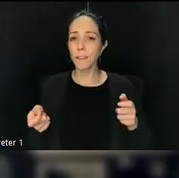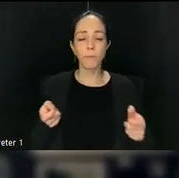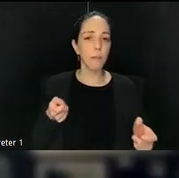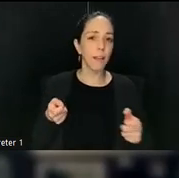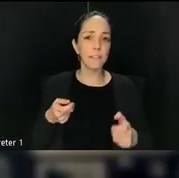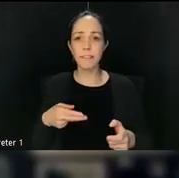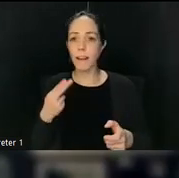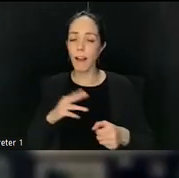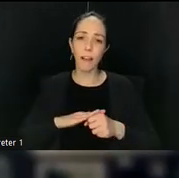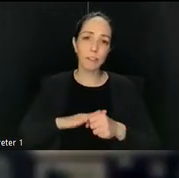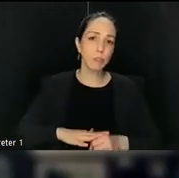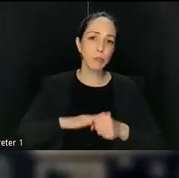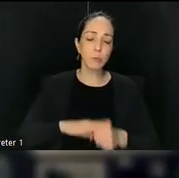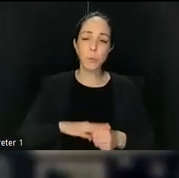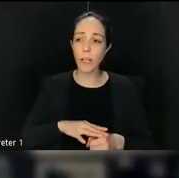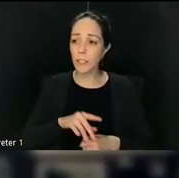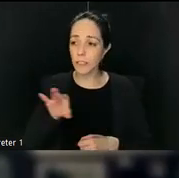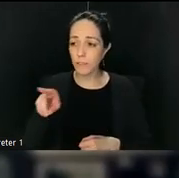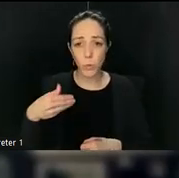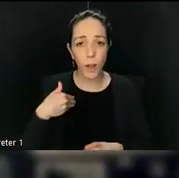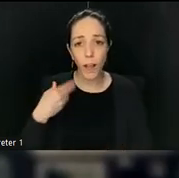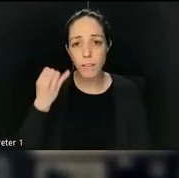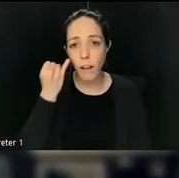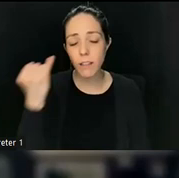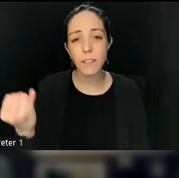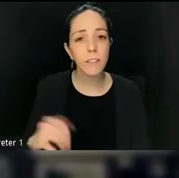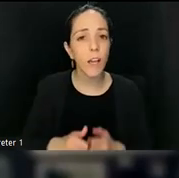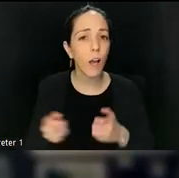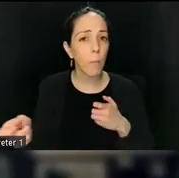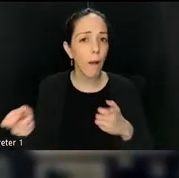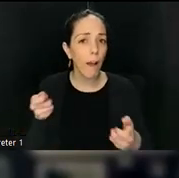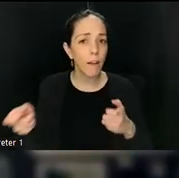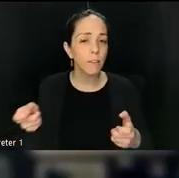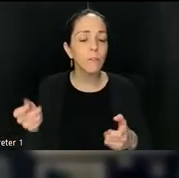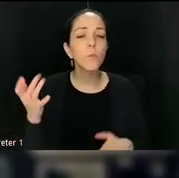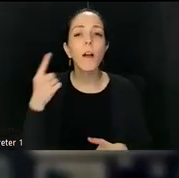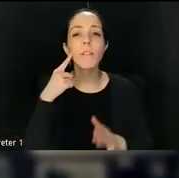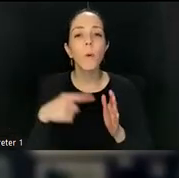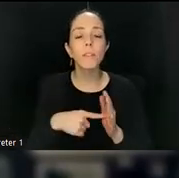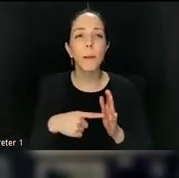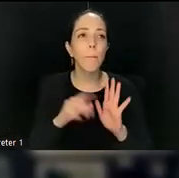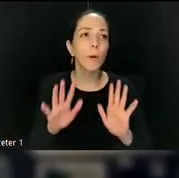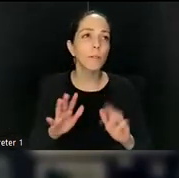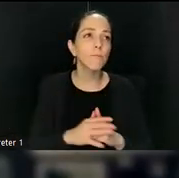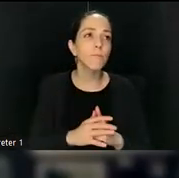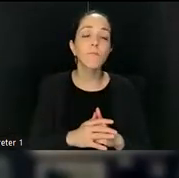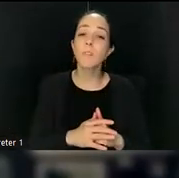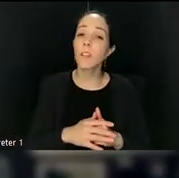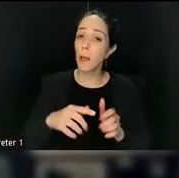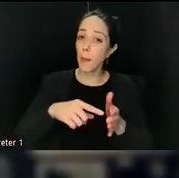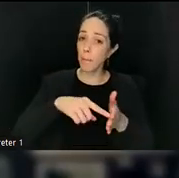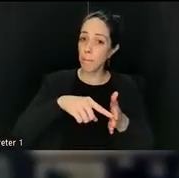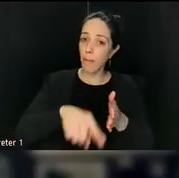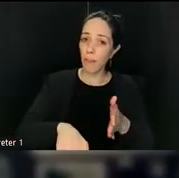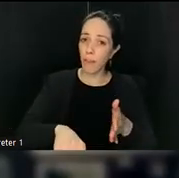If you have any ideas, please let me know, because part of one of the thoughts I had for compensation, which I didn't